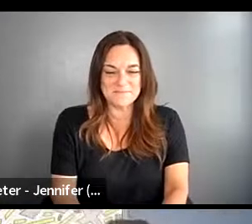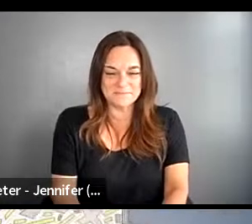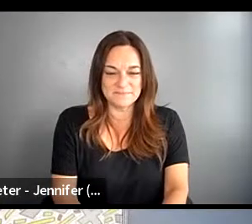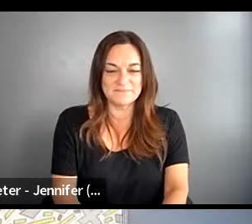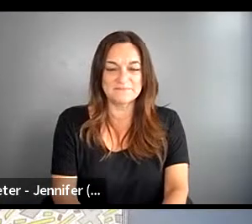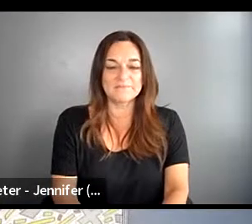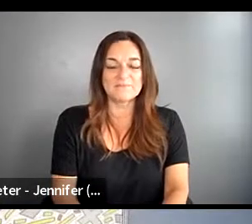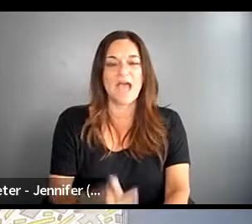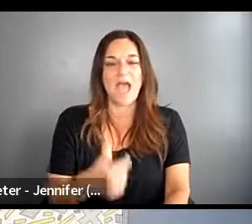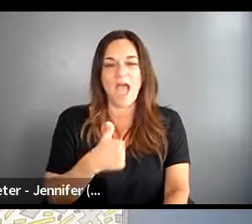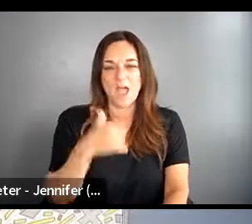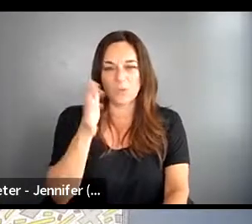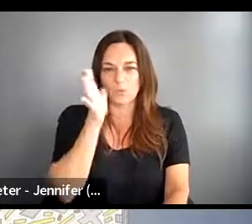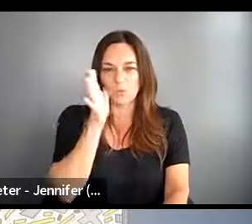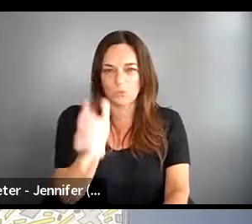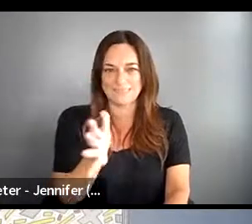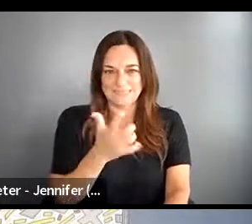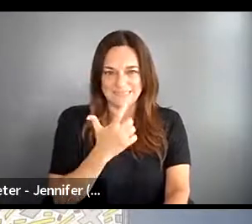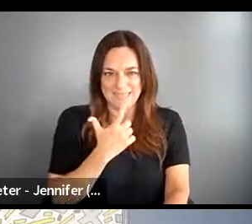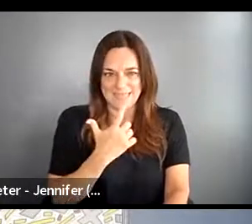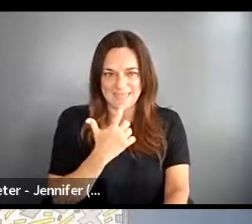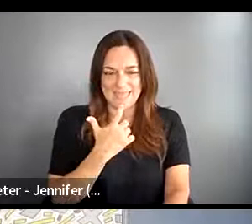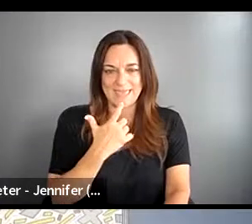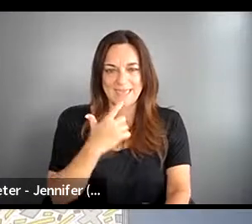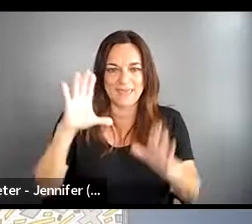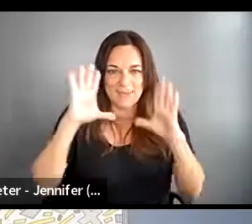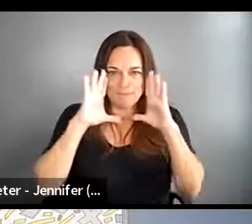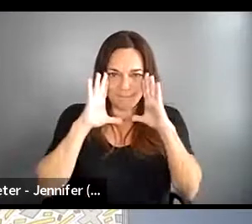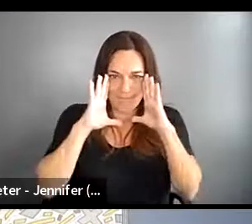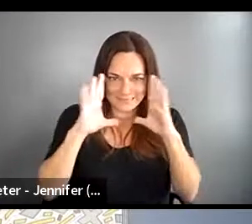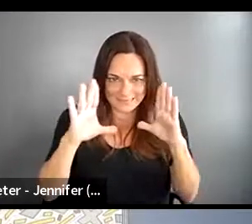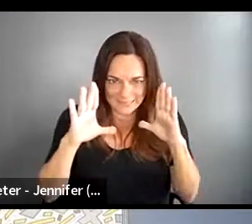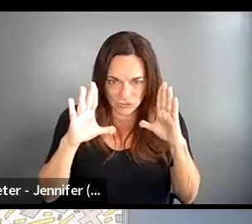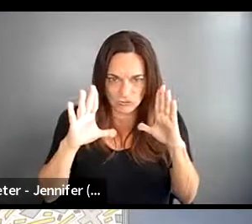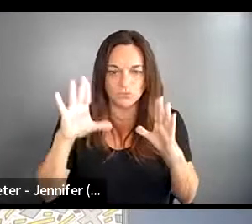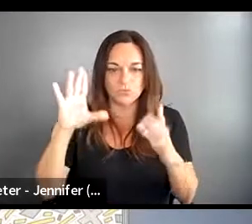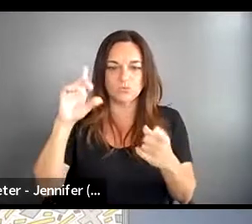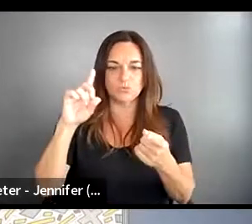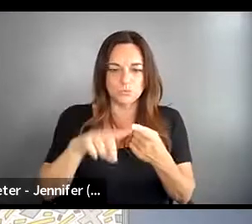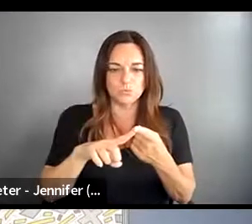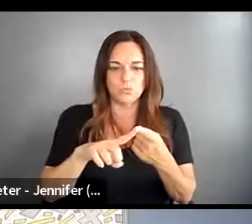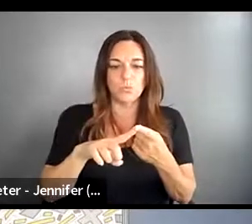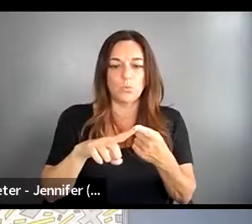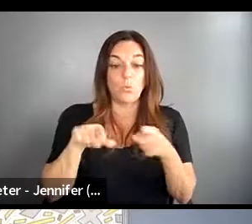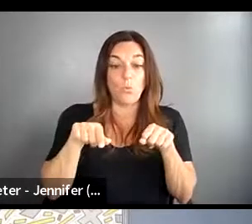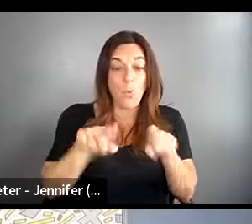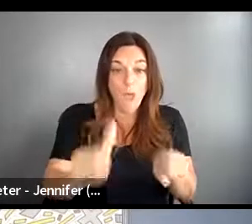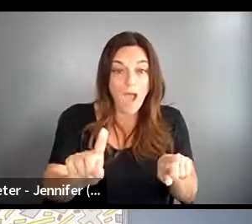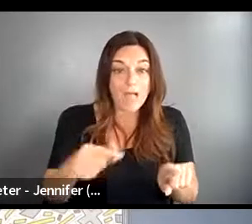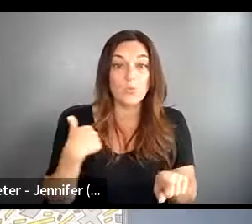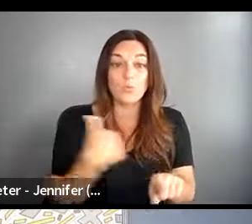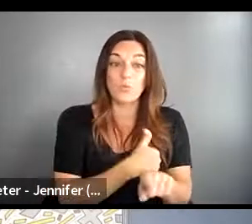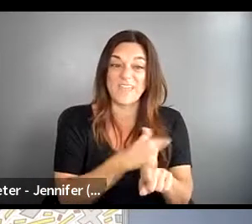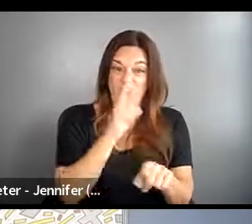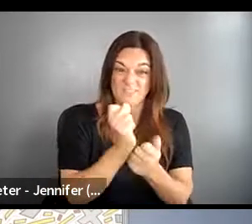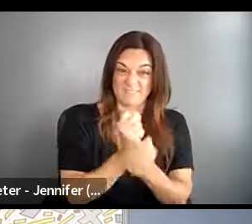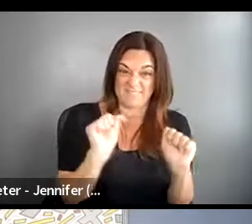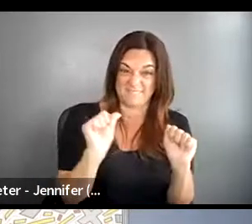I would say pay attention to, while we are a safe